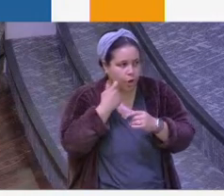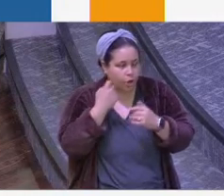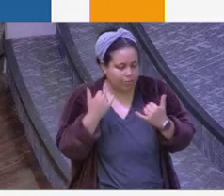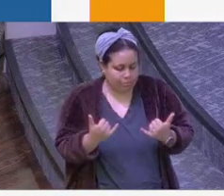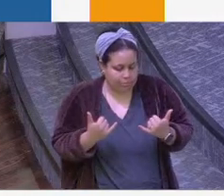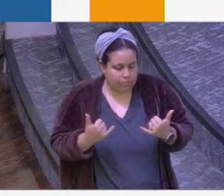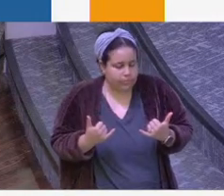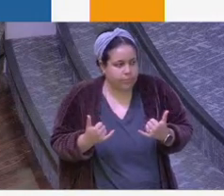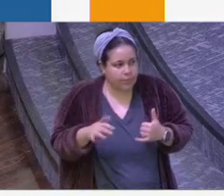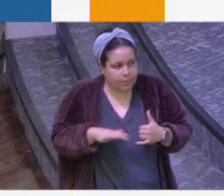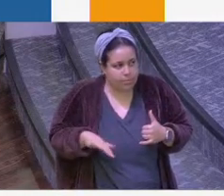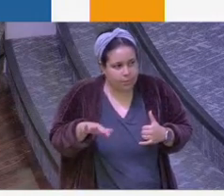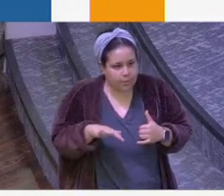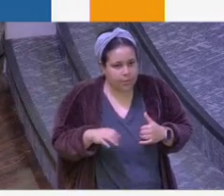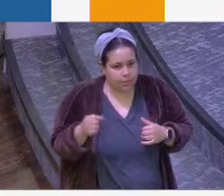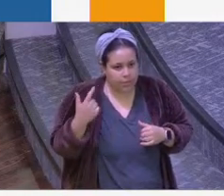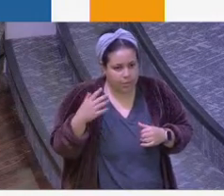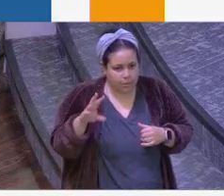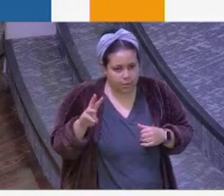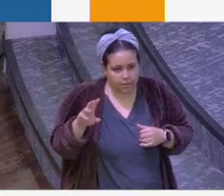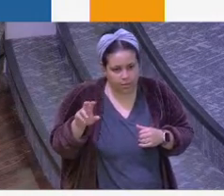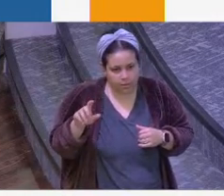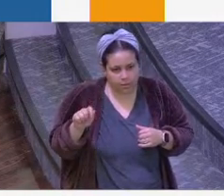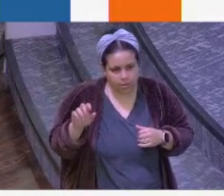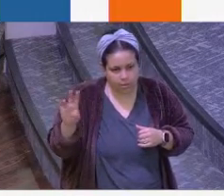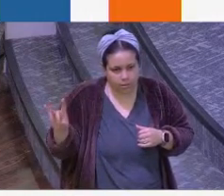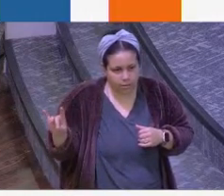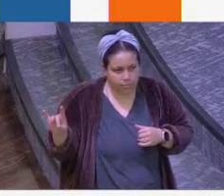about 6.8 million per mil.